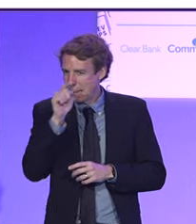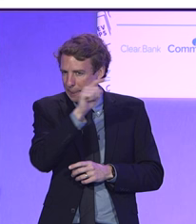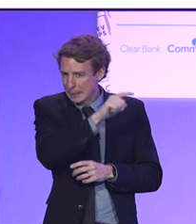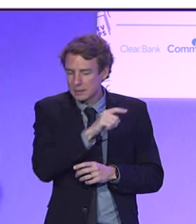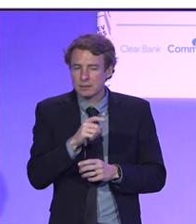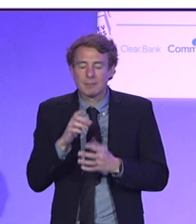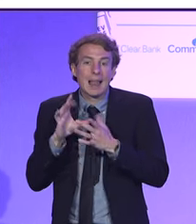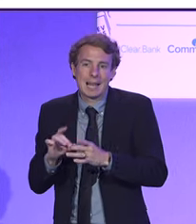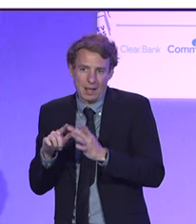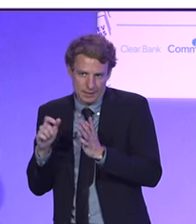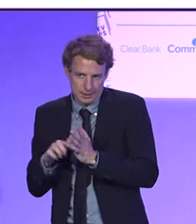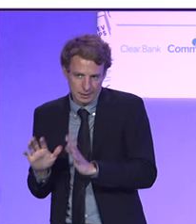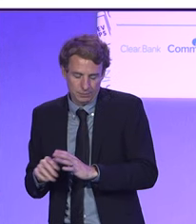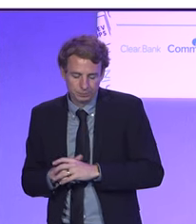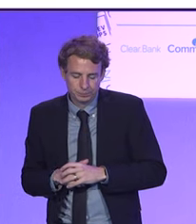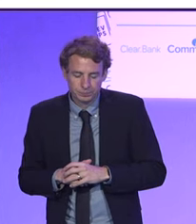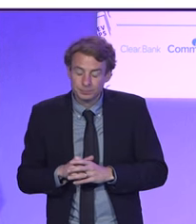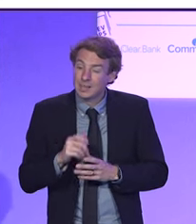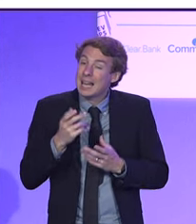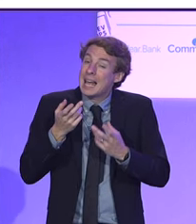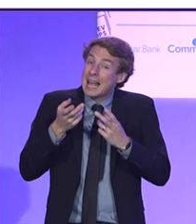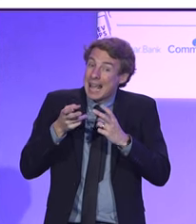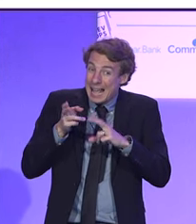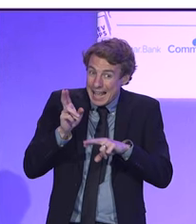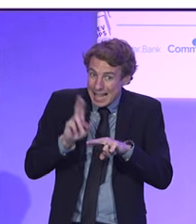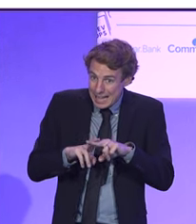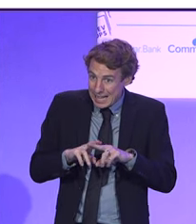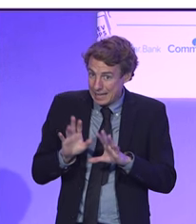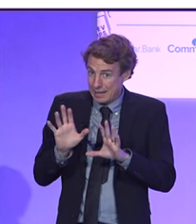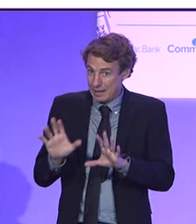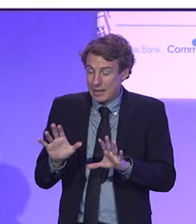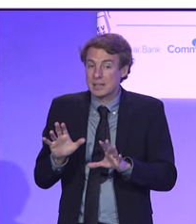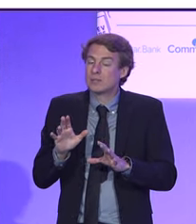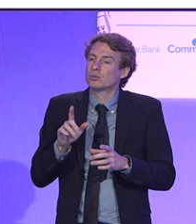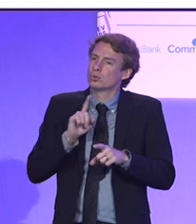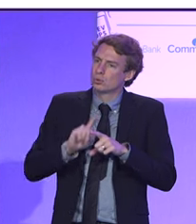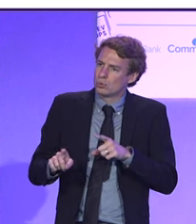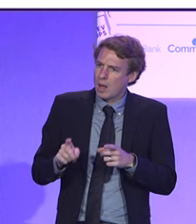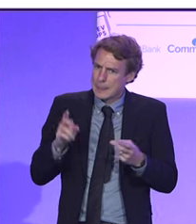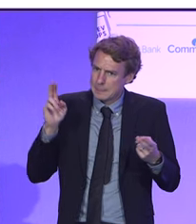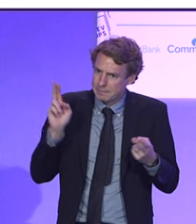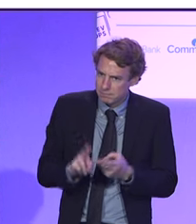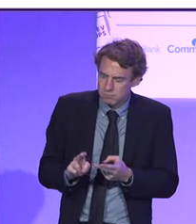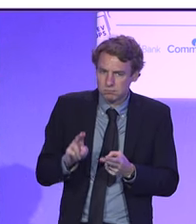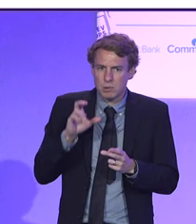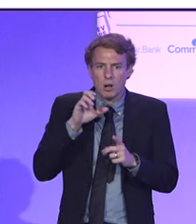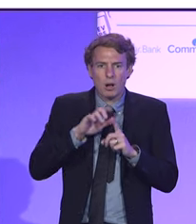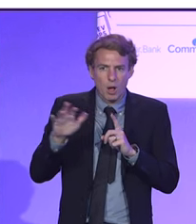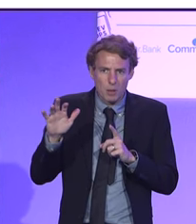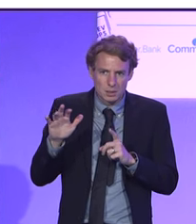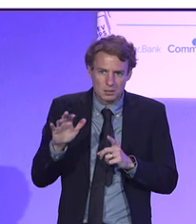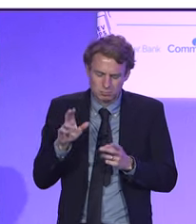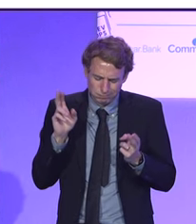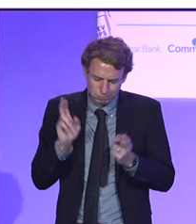However, if we start implementing measures to reduce the carbon emission in the ICT sectors, we can